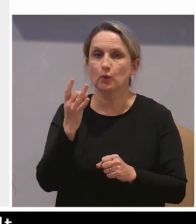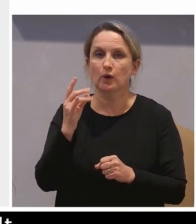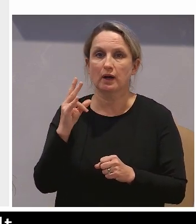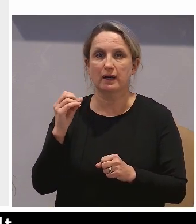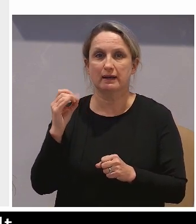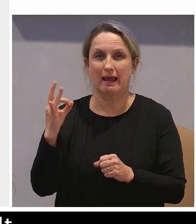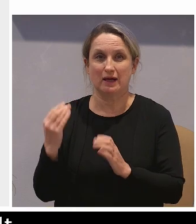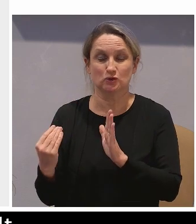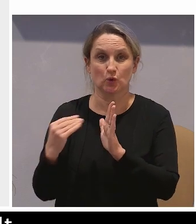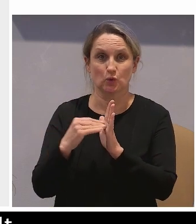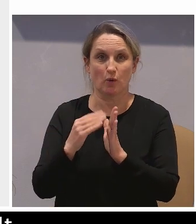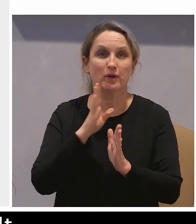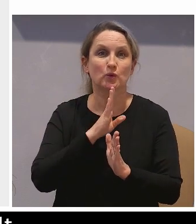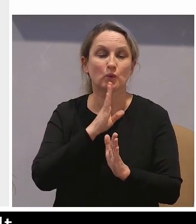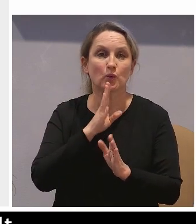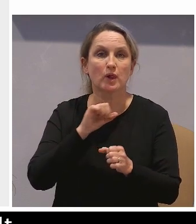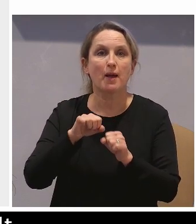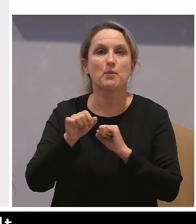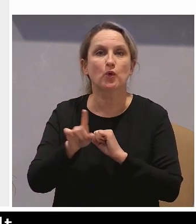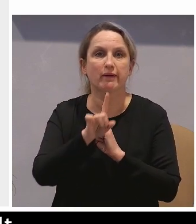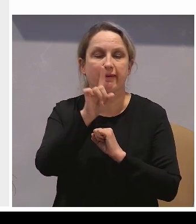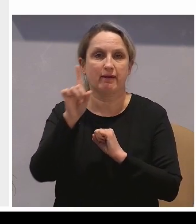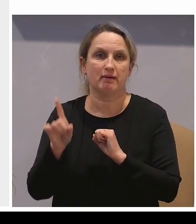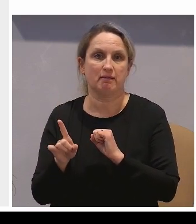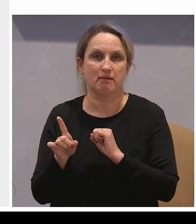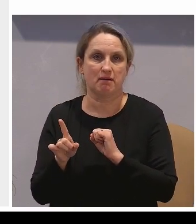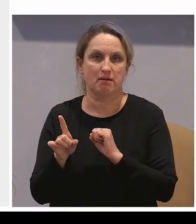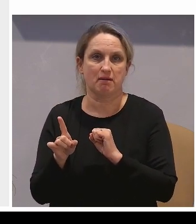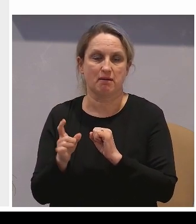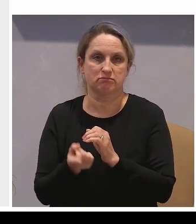Another area in which we can support the girls with Turner